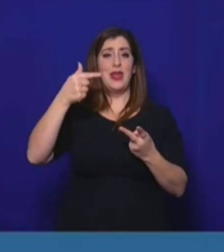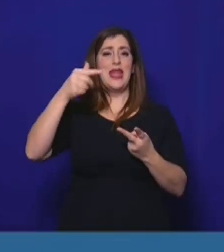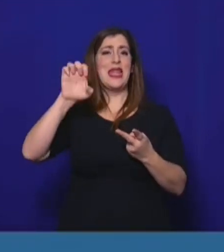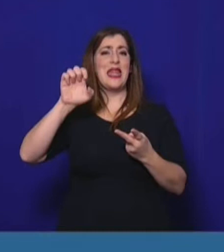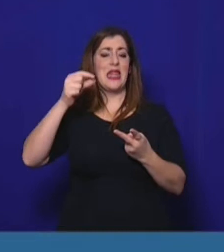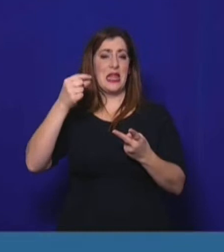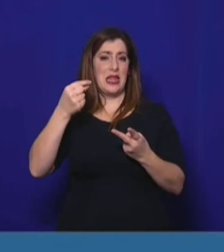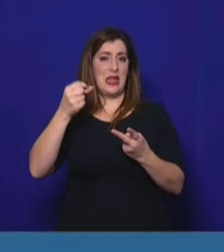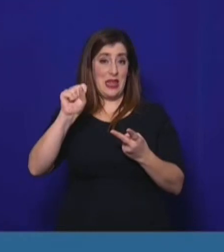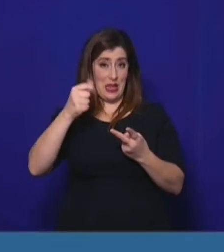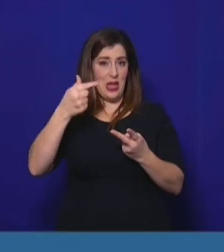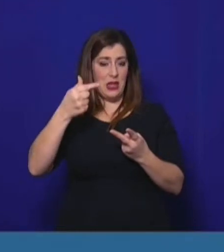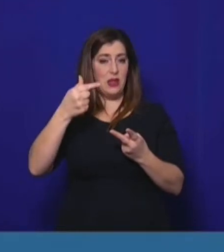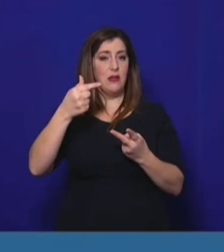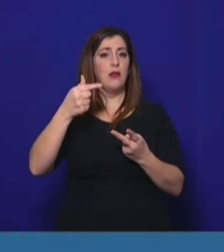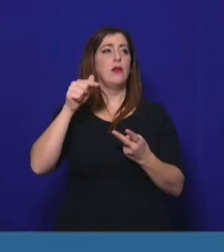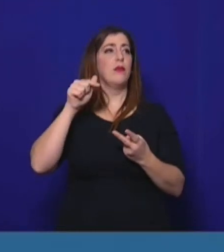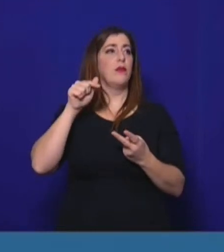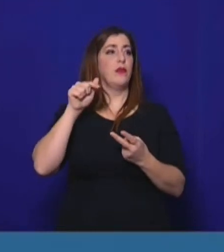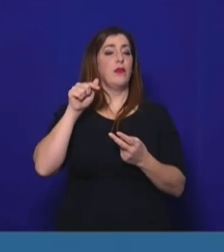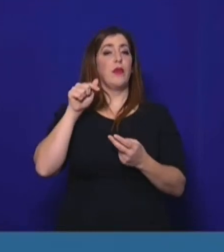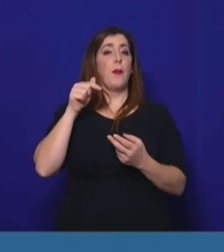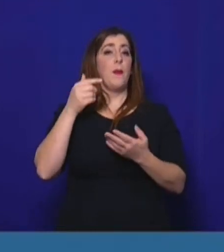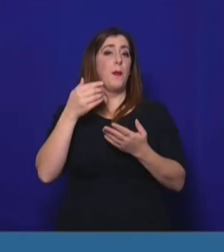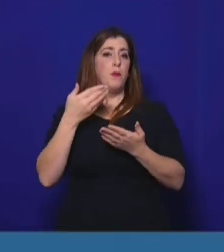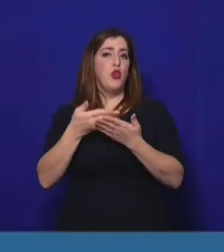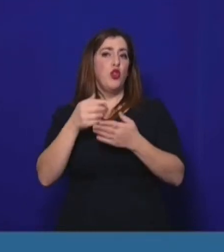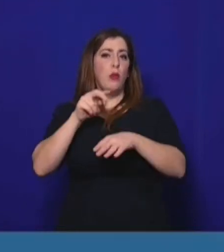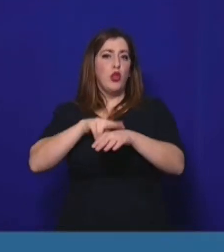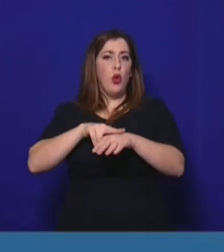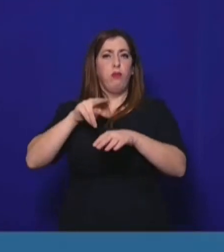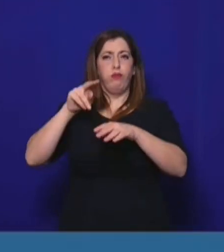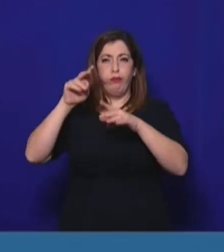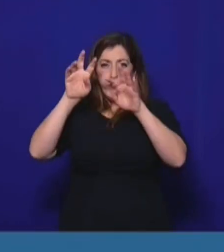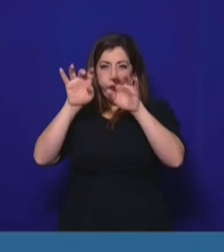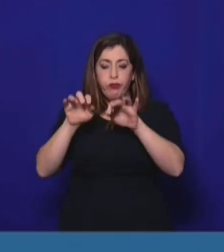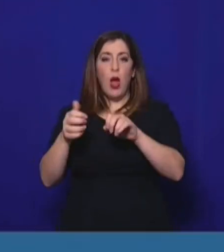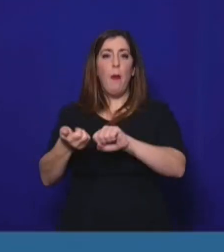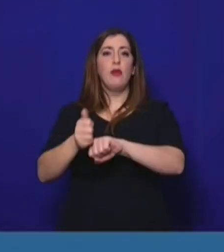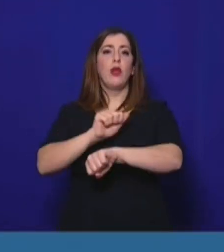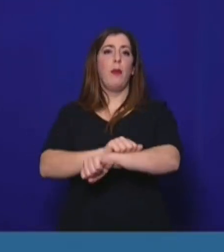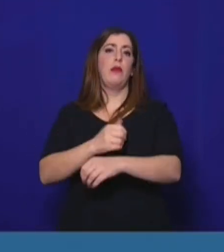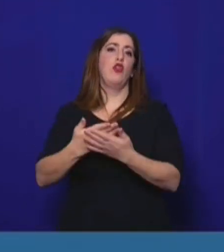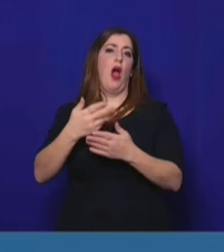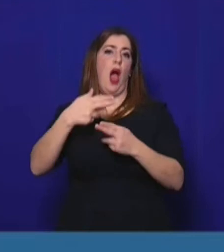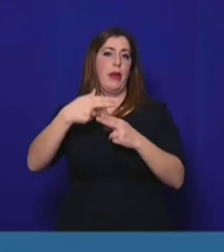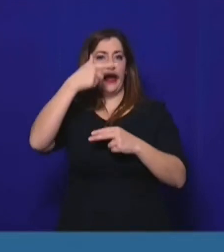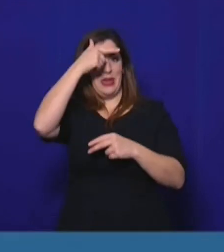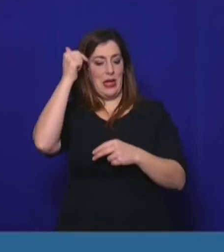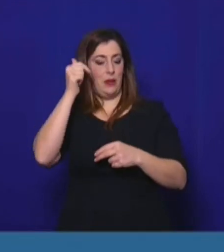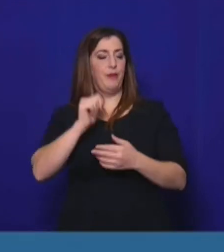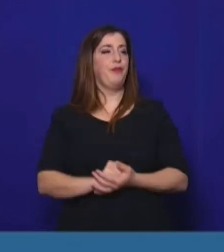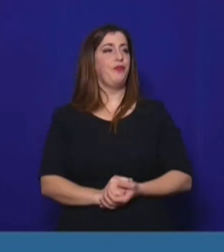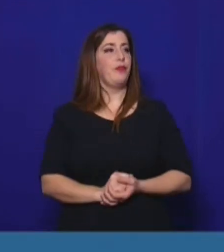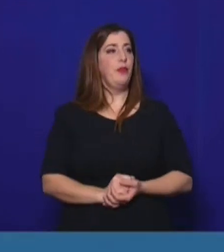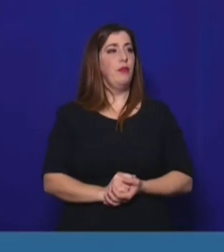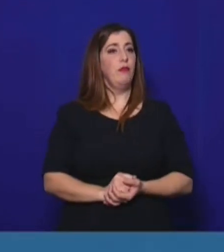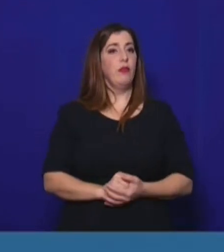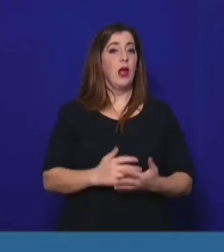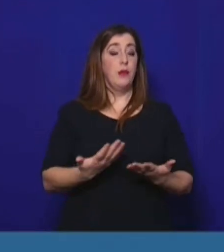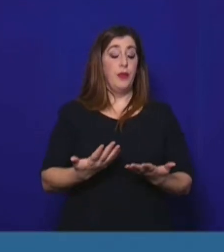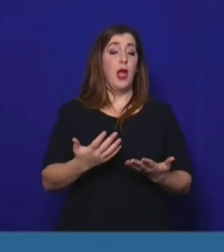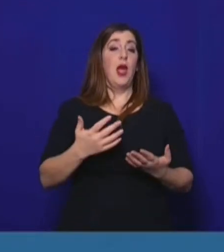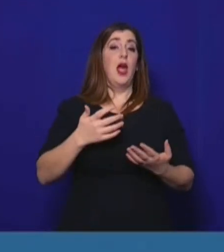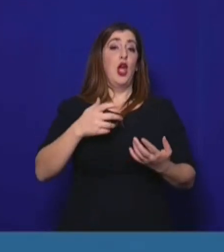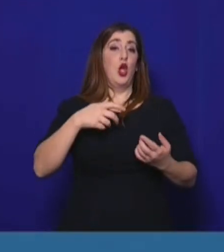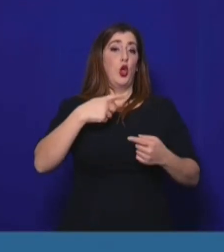ntukom l-appuntament. Contact tracing. Contact tracing importanti ħafna, strateġija importanti u nappella lil pubbliku